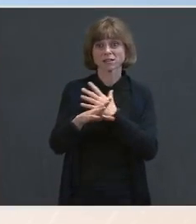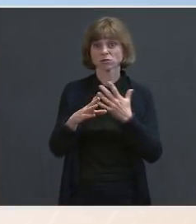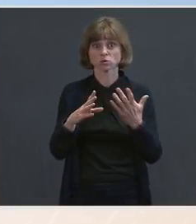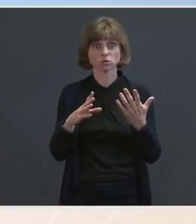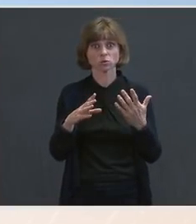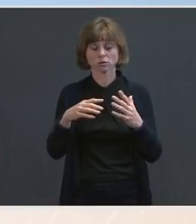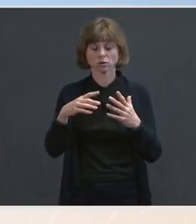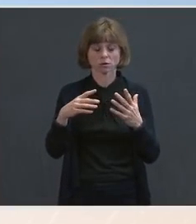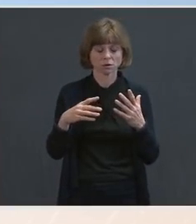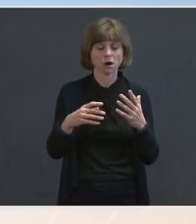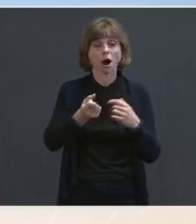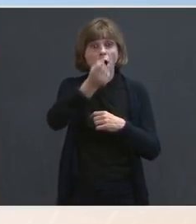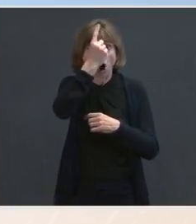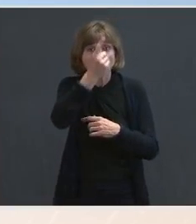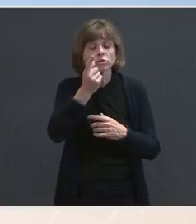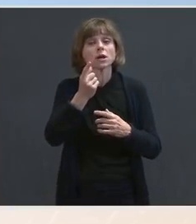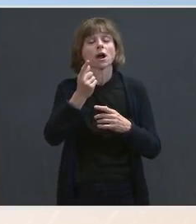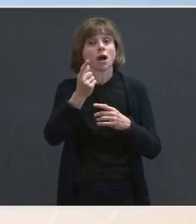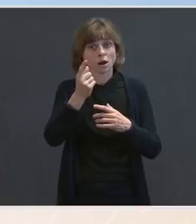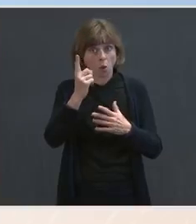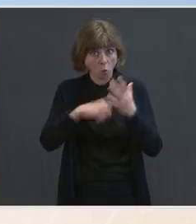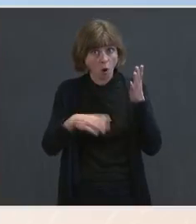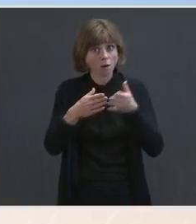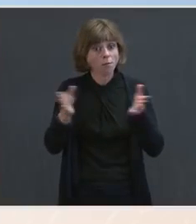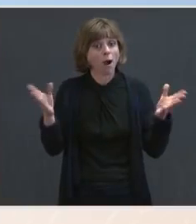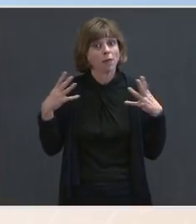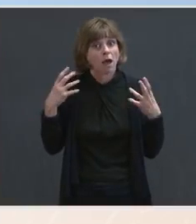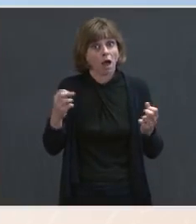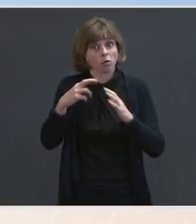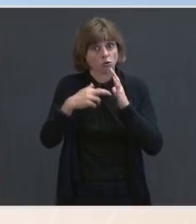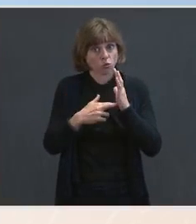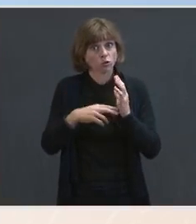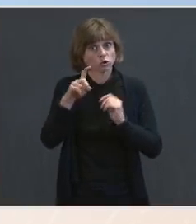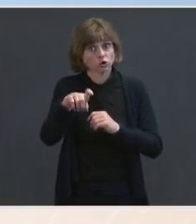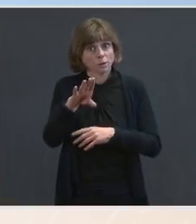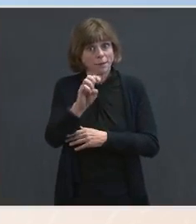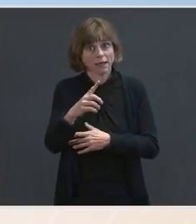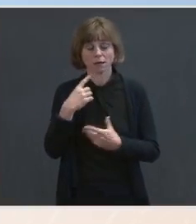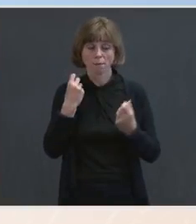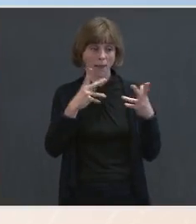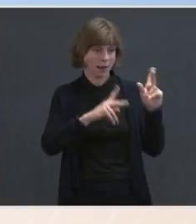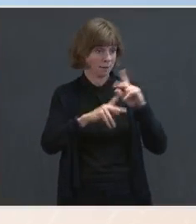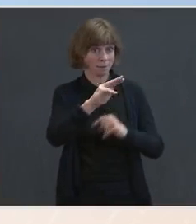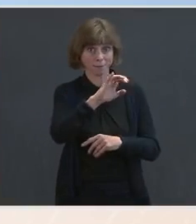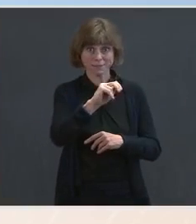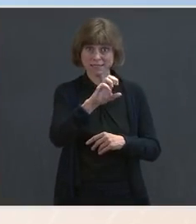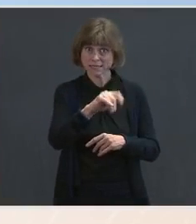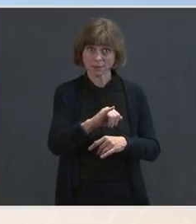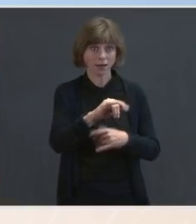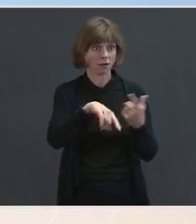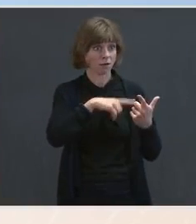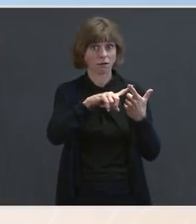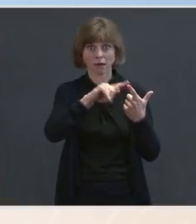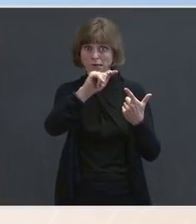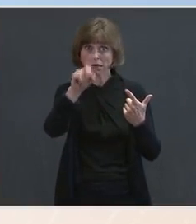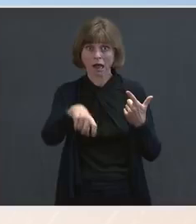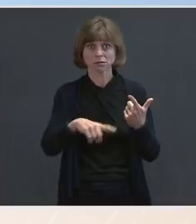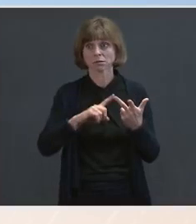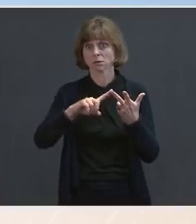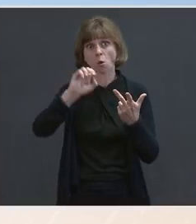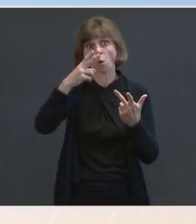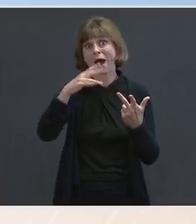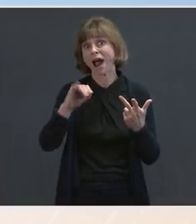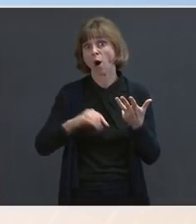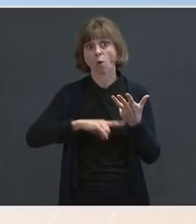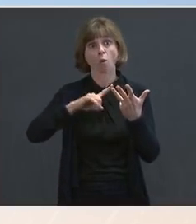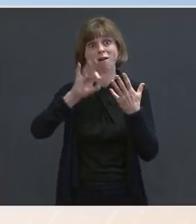of what the public health guidelines should look like. And those include many, many people in Mississippi, in Texas, in Ohio,